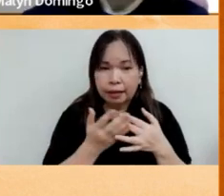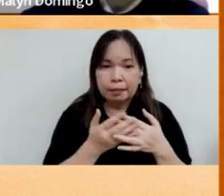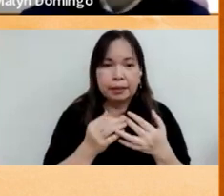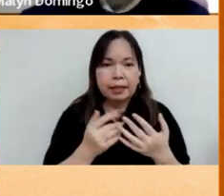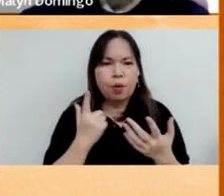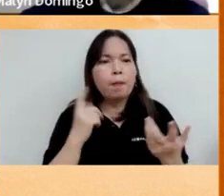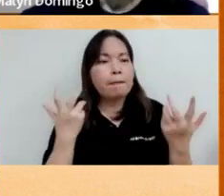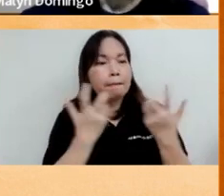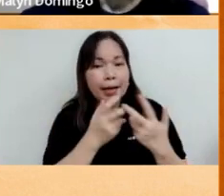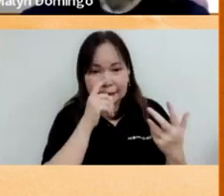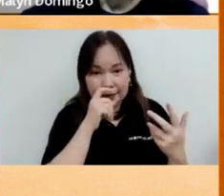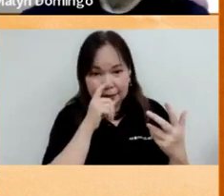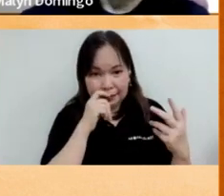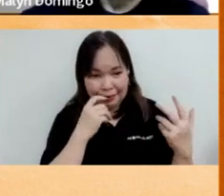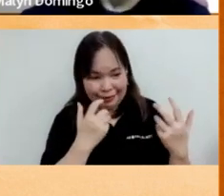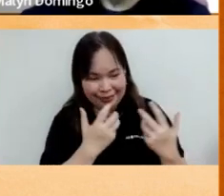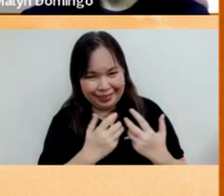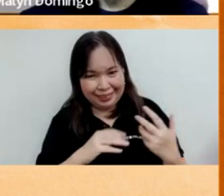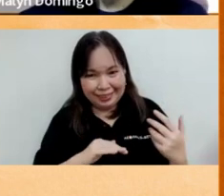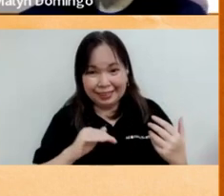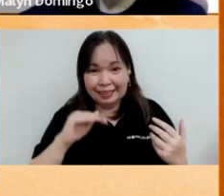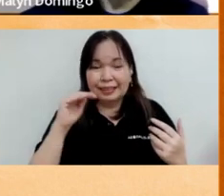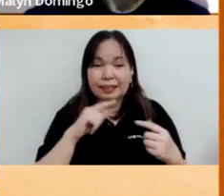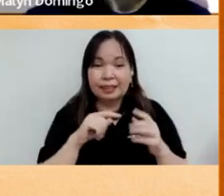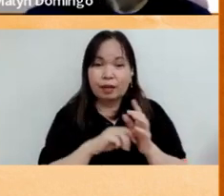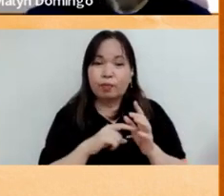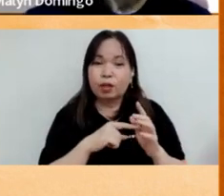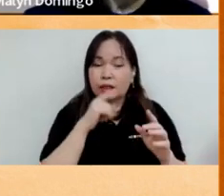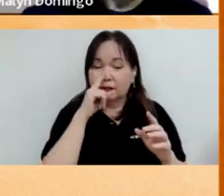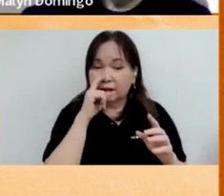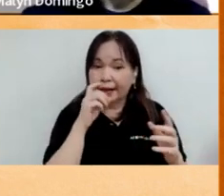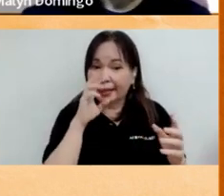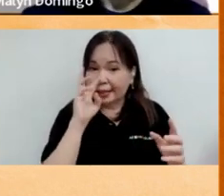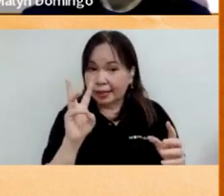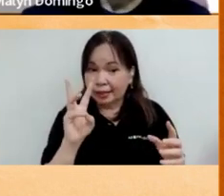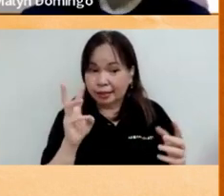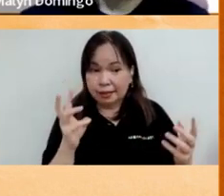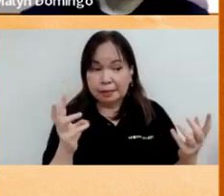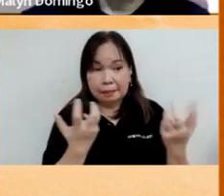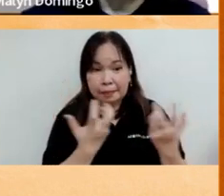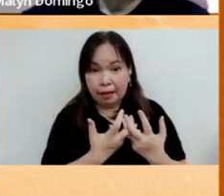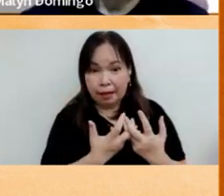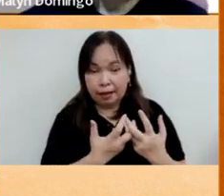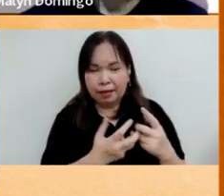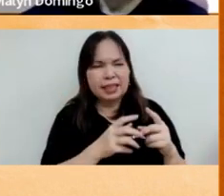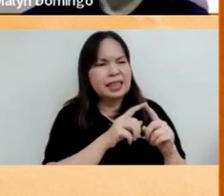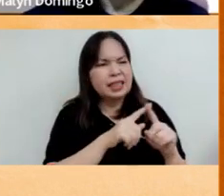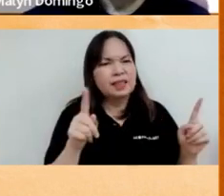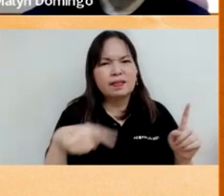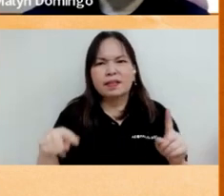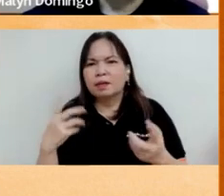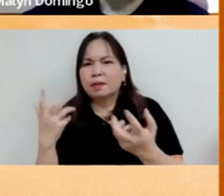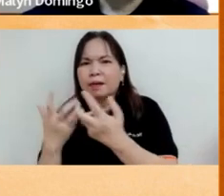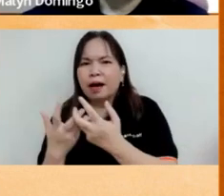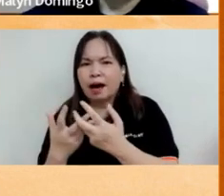appropriate. And so the intervention for a 6-year-old kid will look different from the one for a